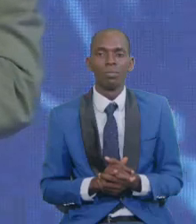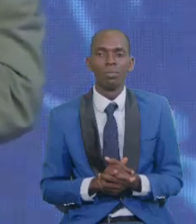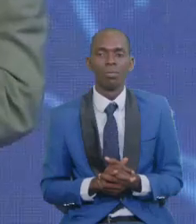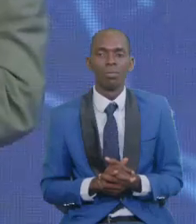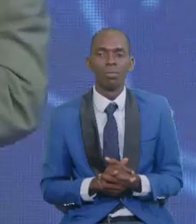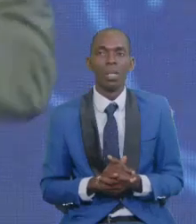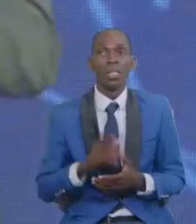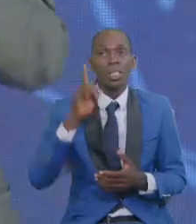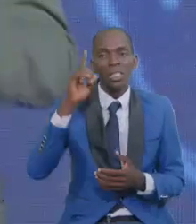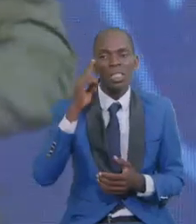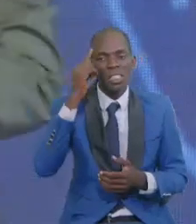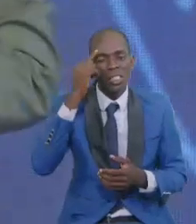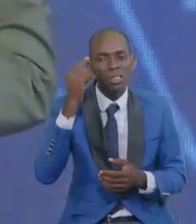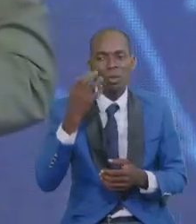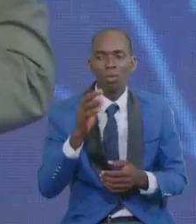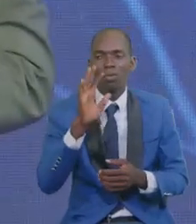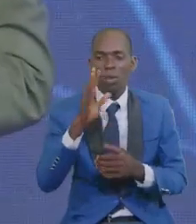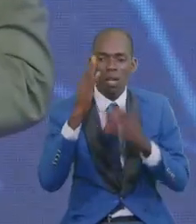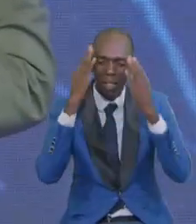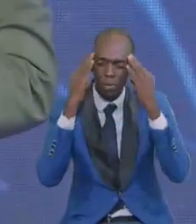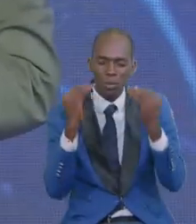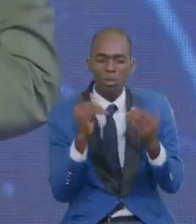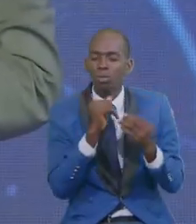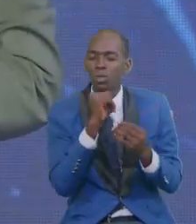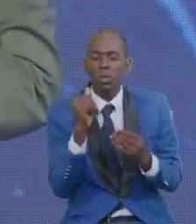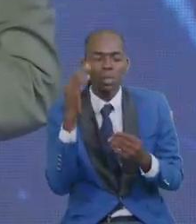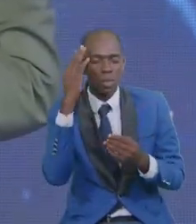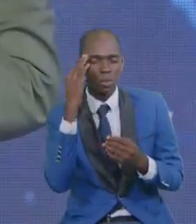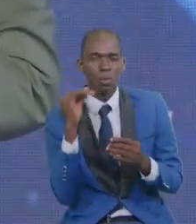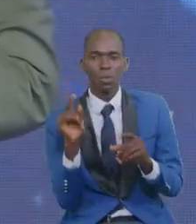He thinks of your experience and inexperience.